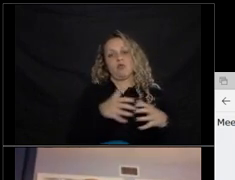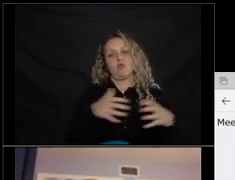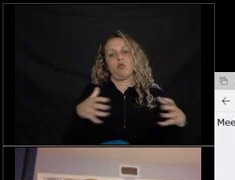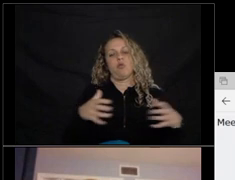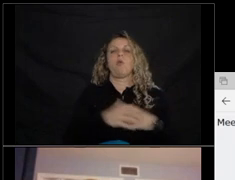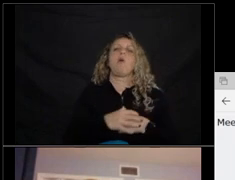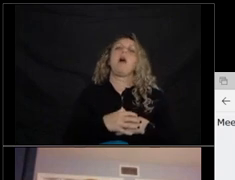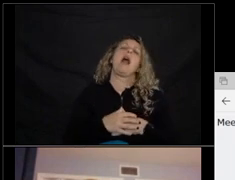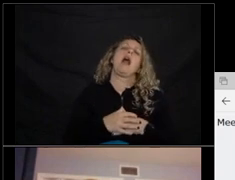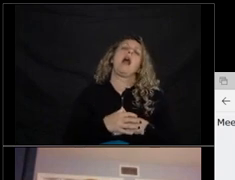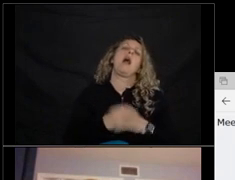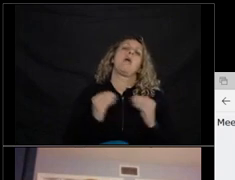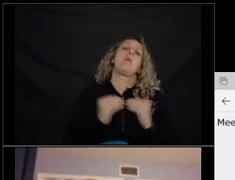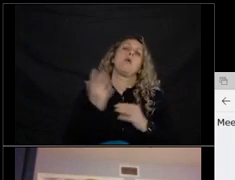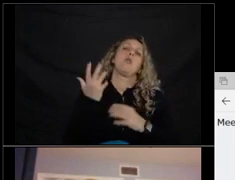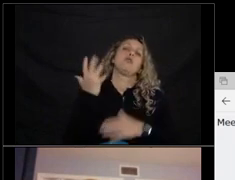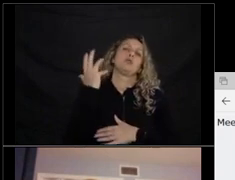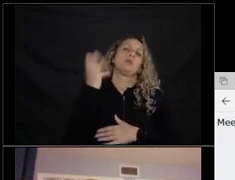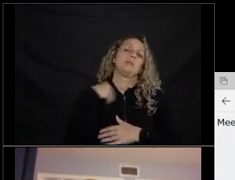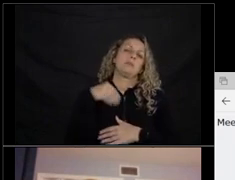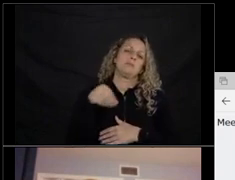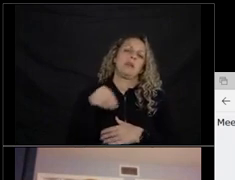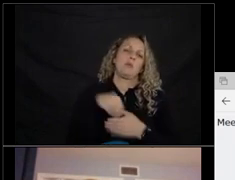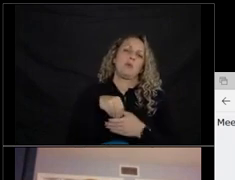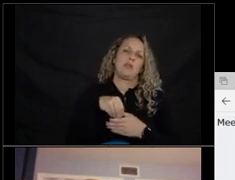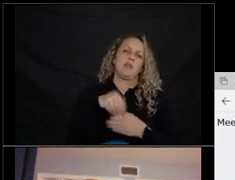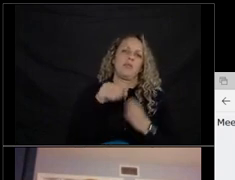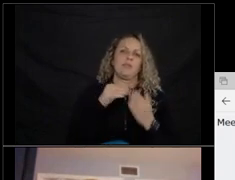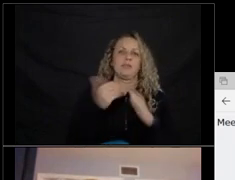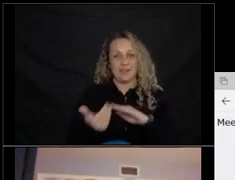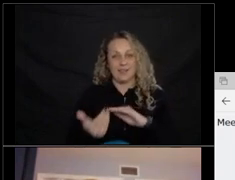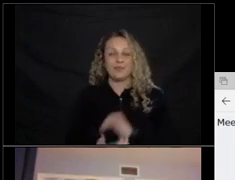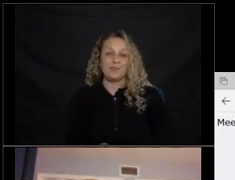that more trees could be planted within the city.